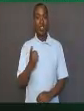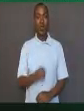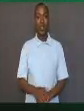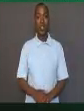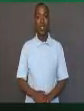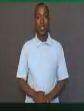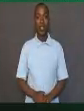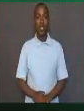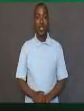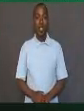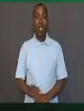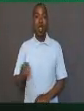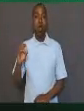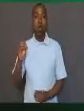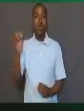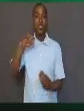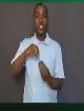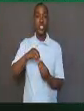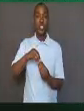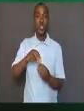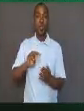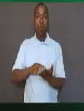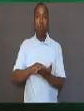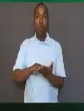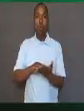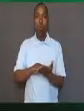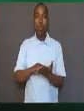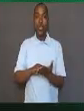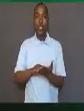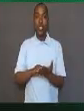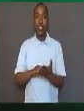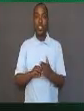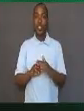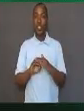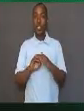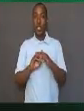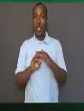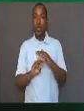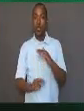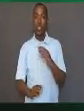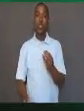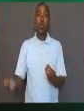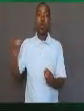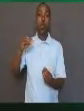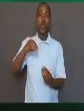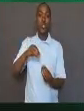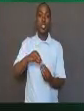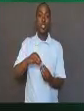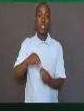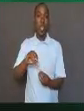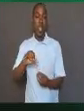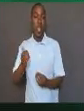a molecule that is capable of reducing the oxidation of